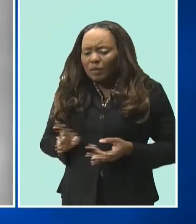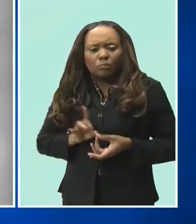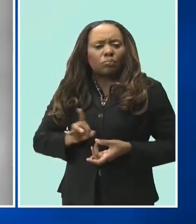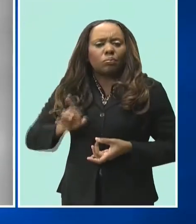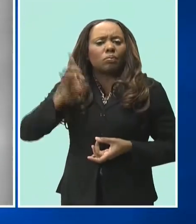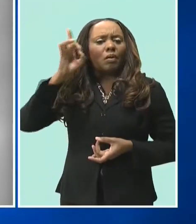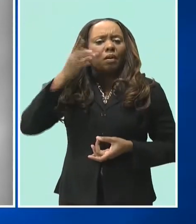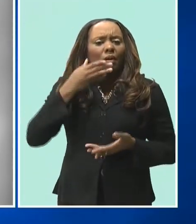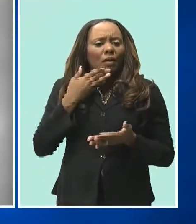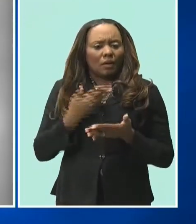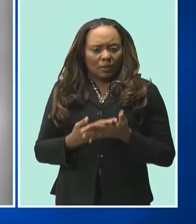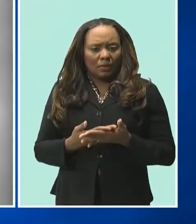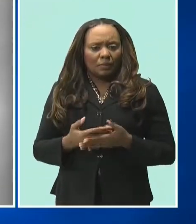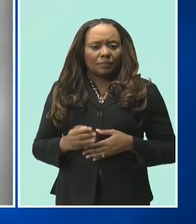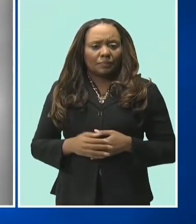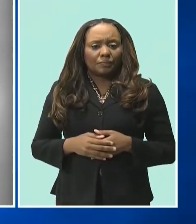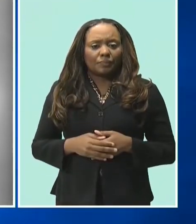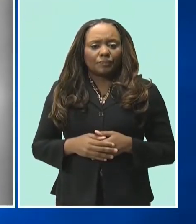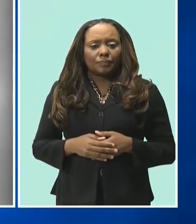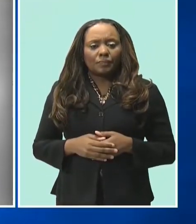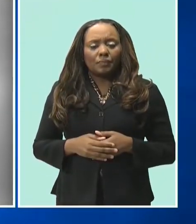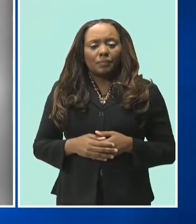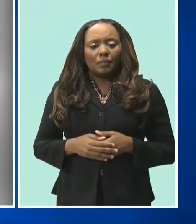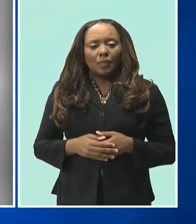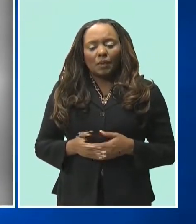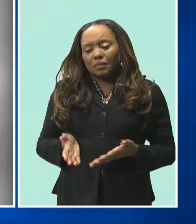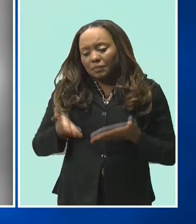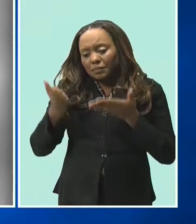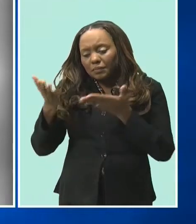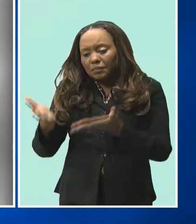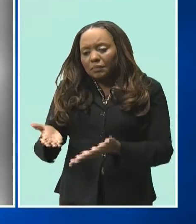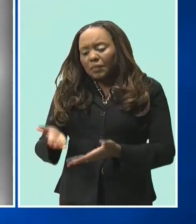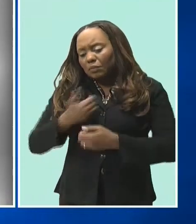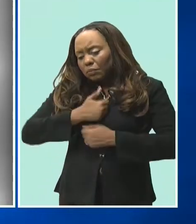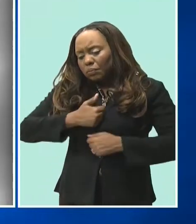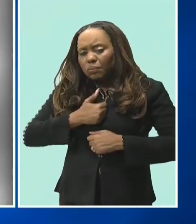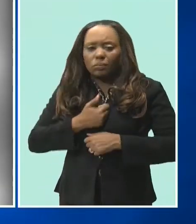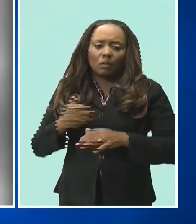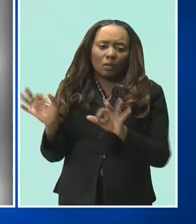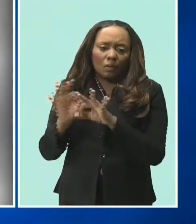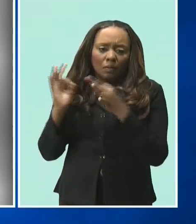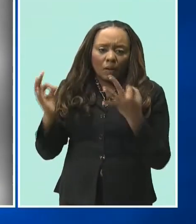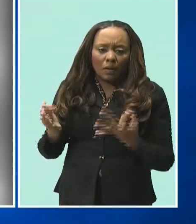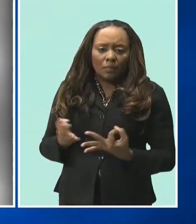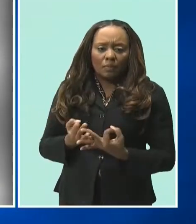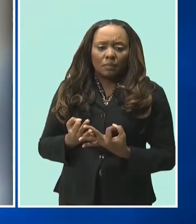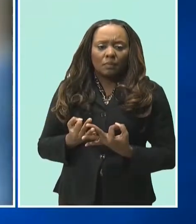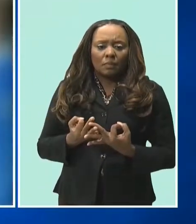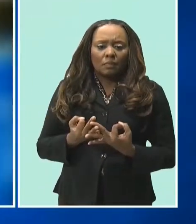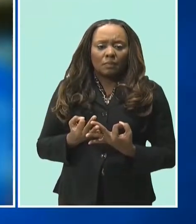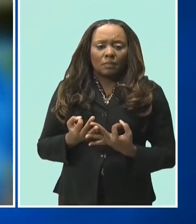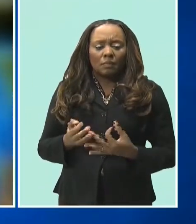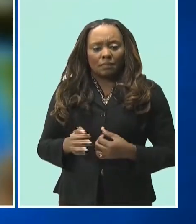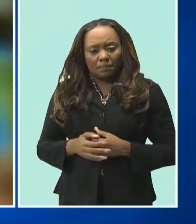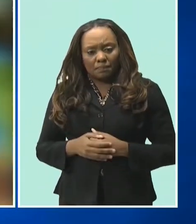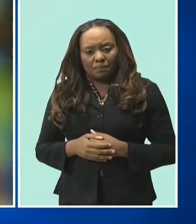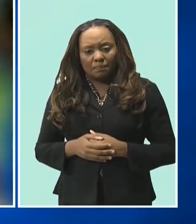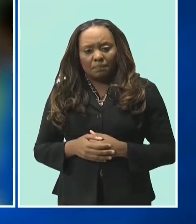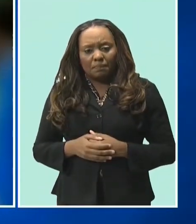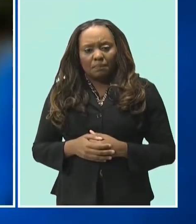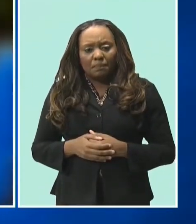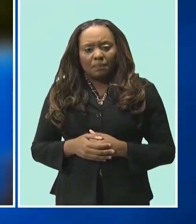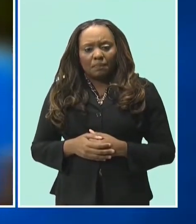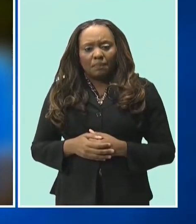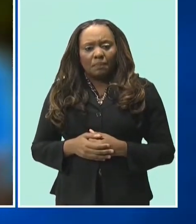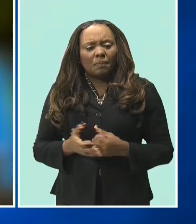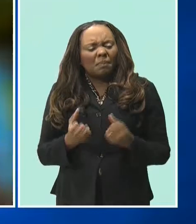and generosity of spirit. In extending his condolences to Sir Everton's family, Bishop Atherley pointed out that many find